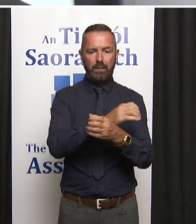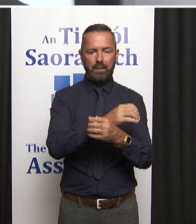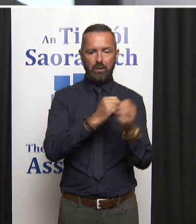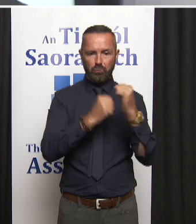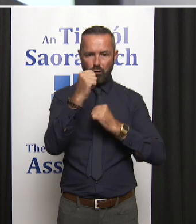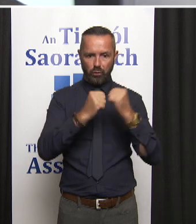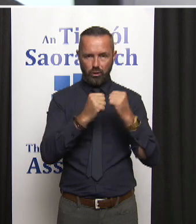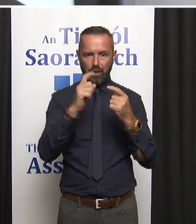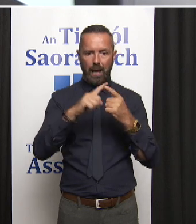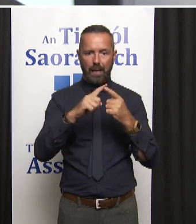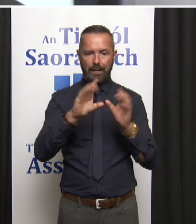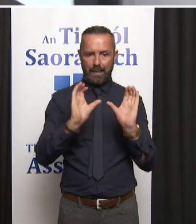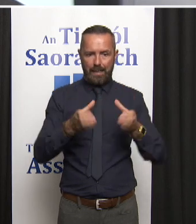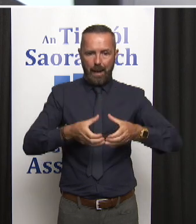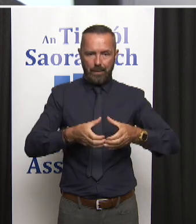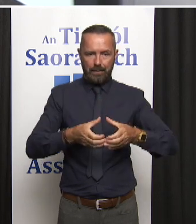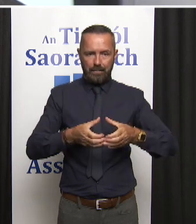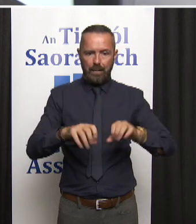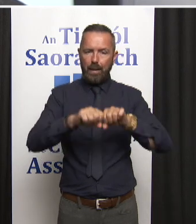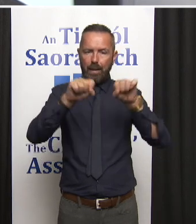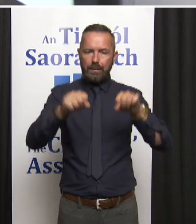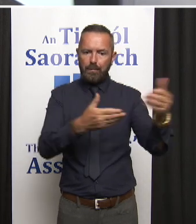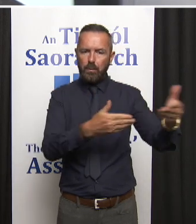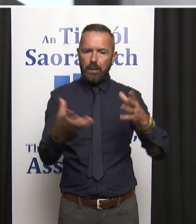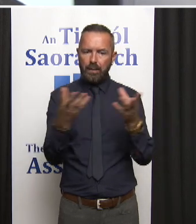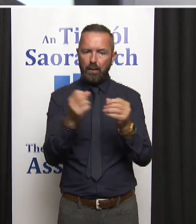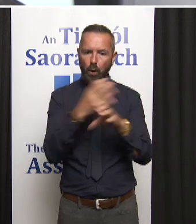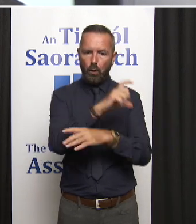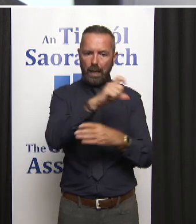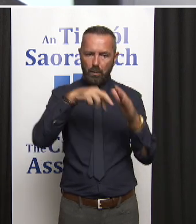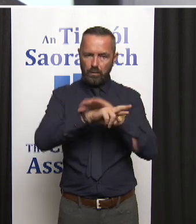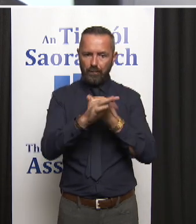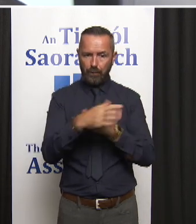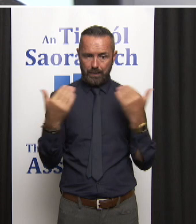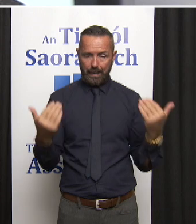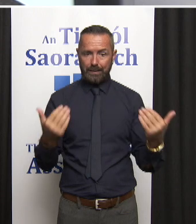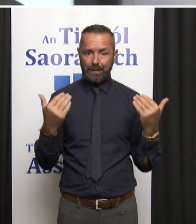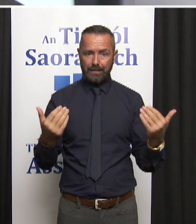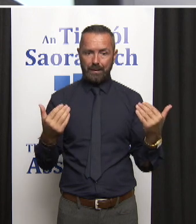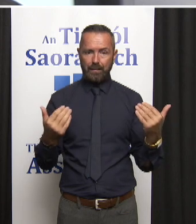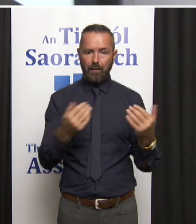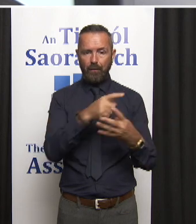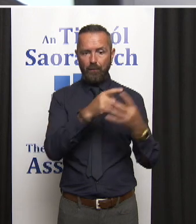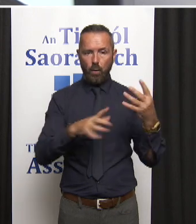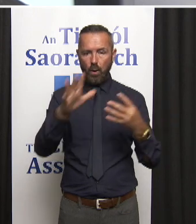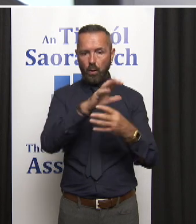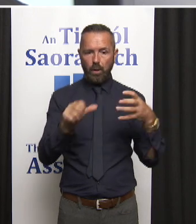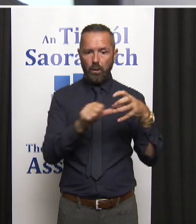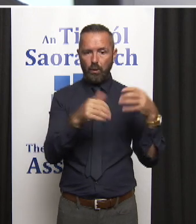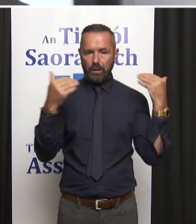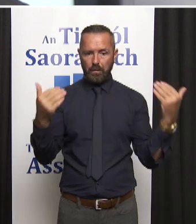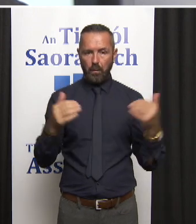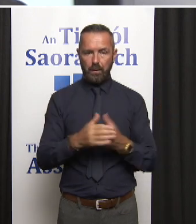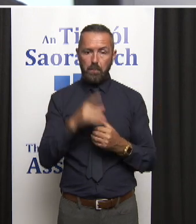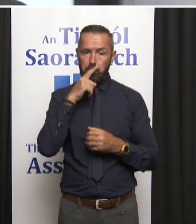a mechanism to bring together all the councillors from the existing 4 local authorities, but bear in